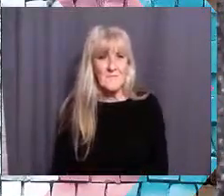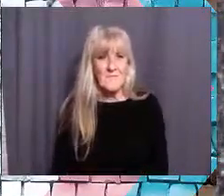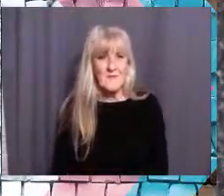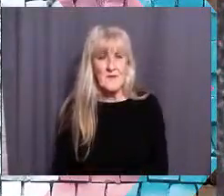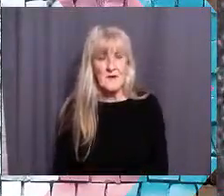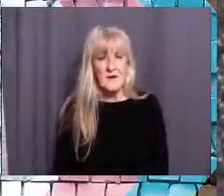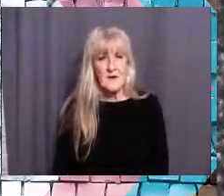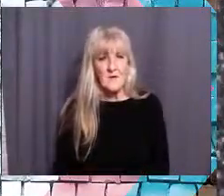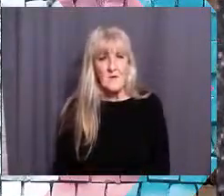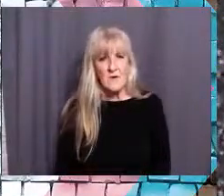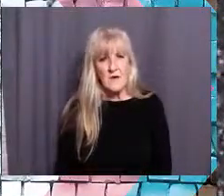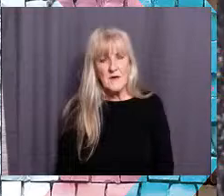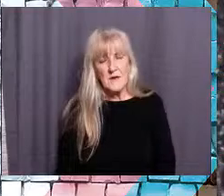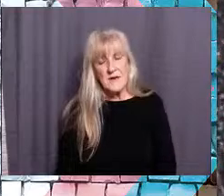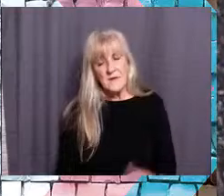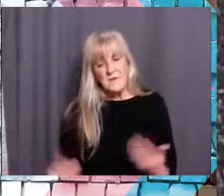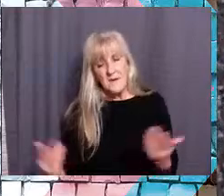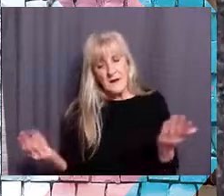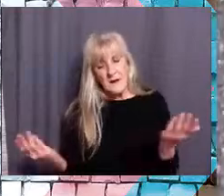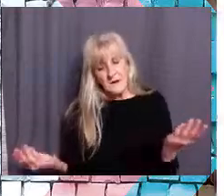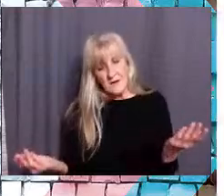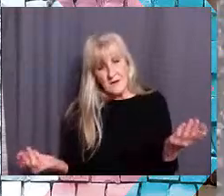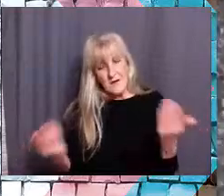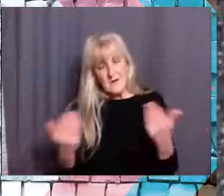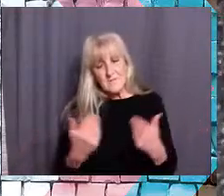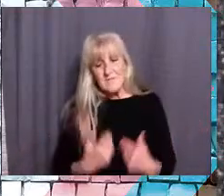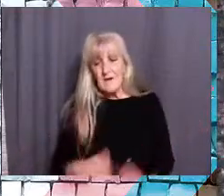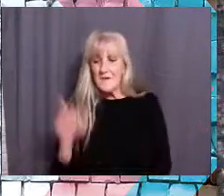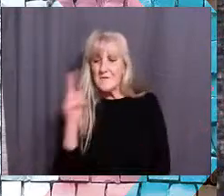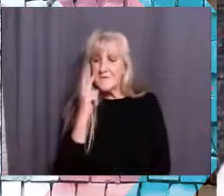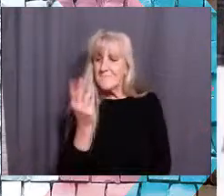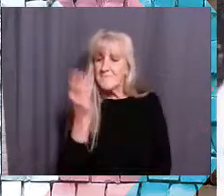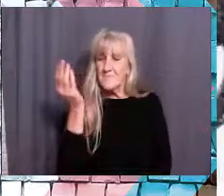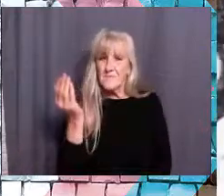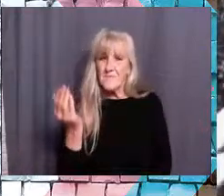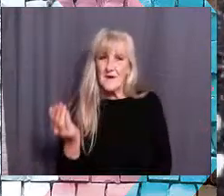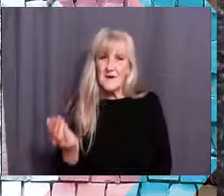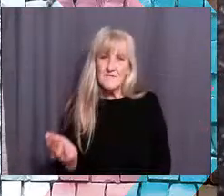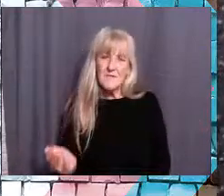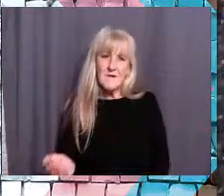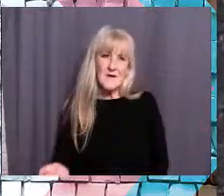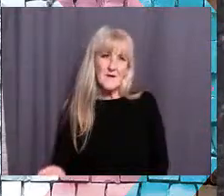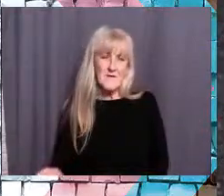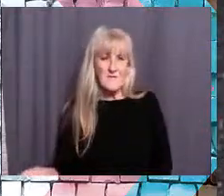Act two, scene five. It's my